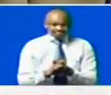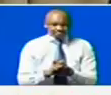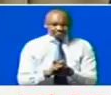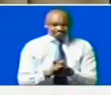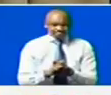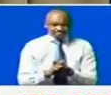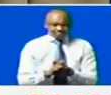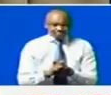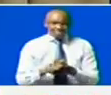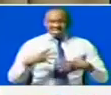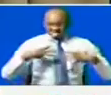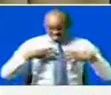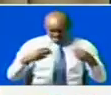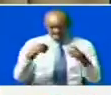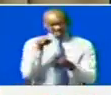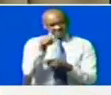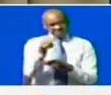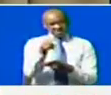And just as our healing was coming